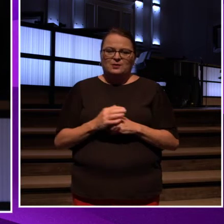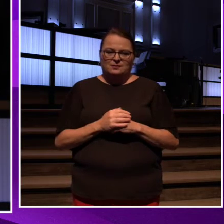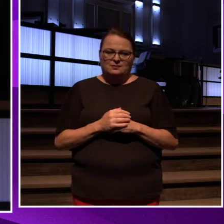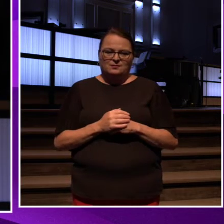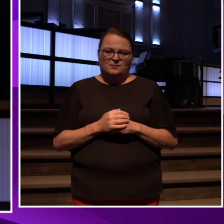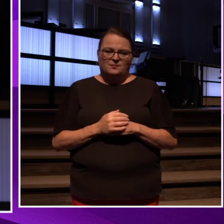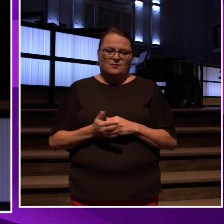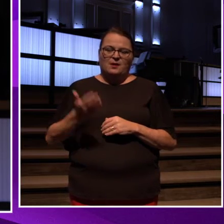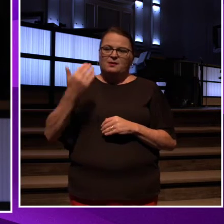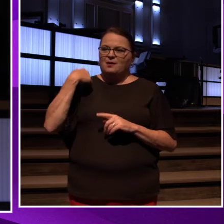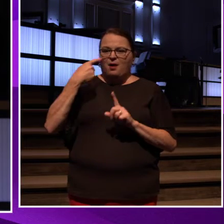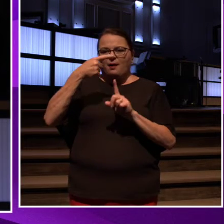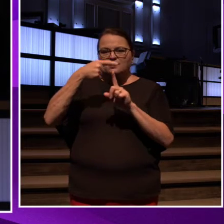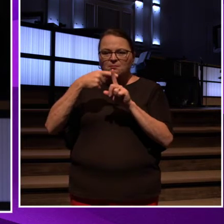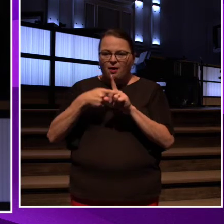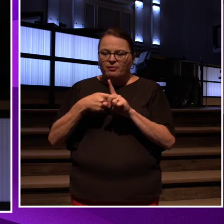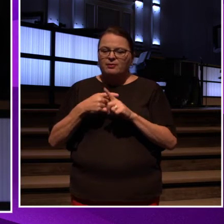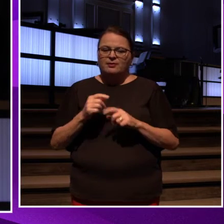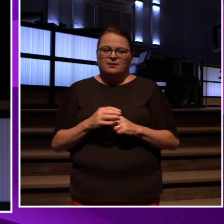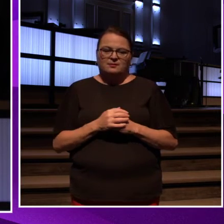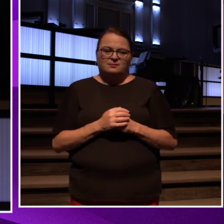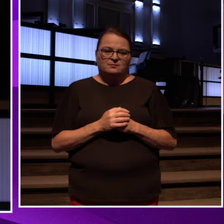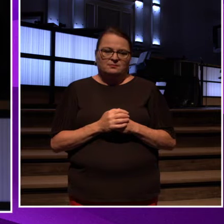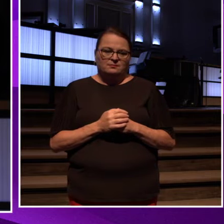the past month.